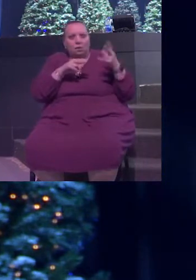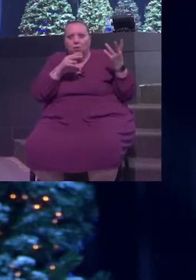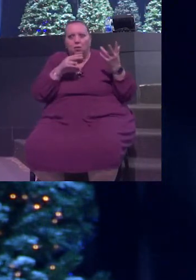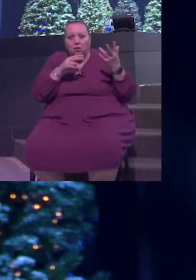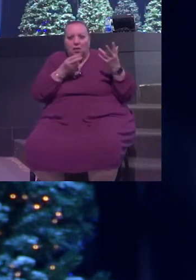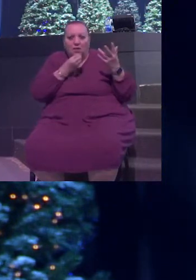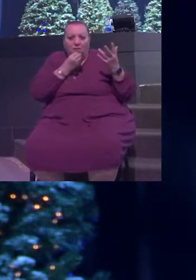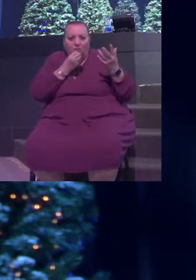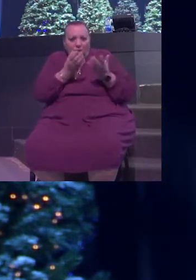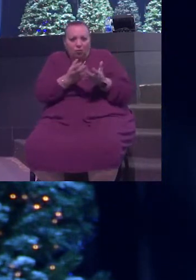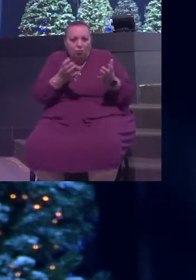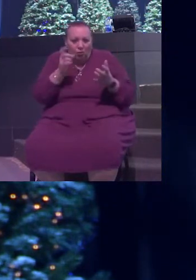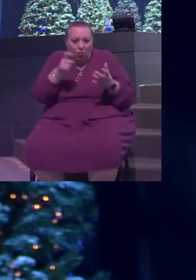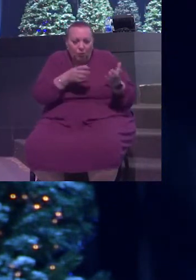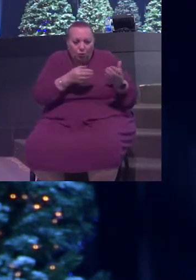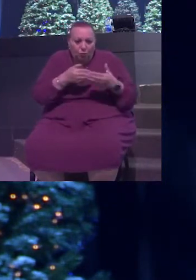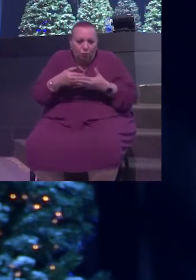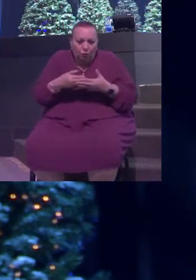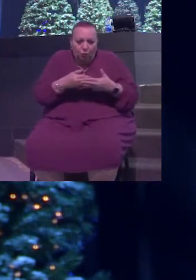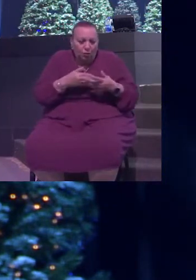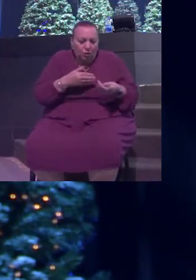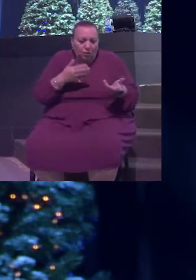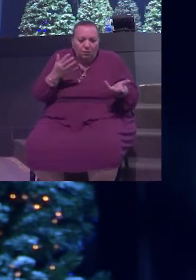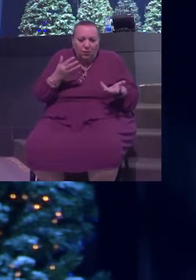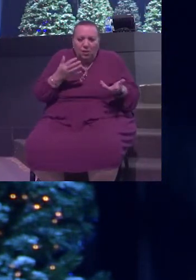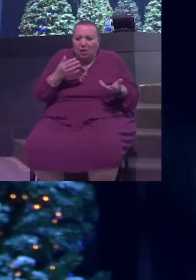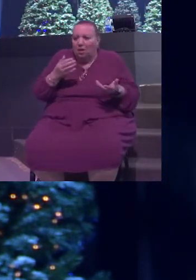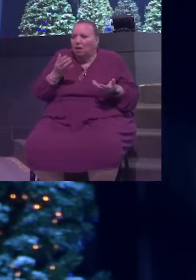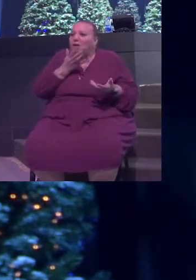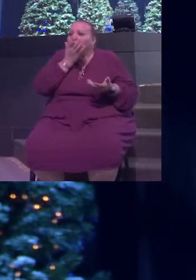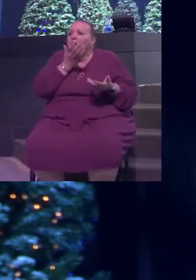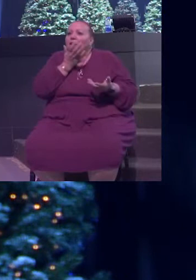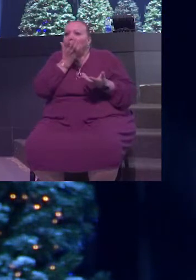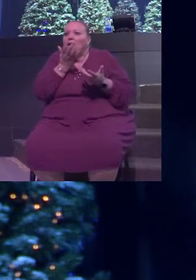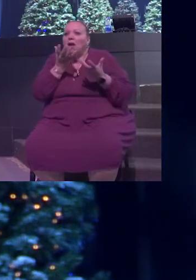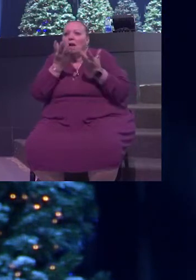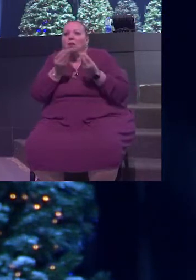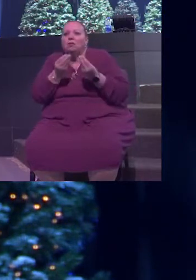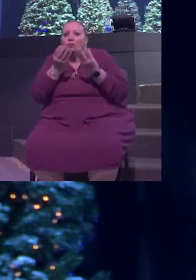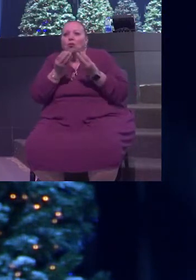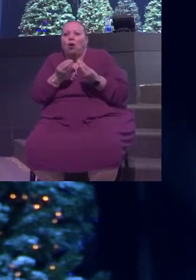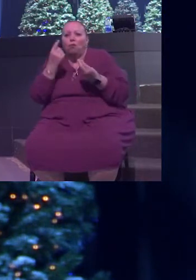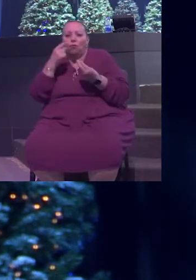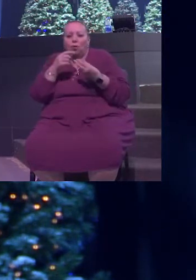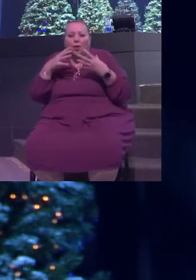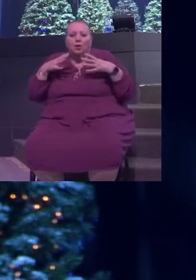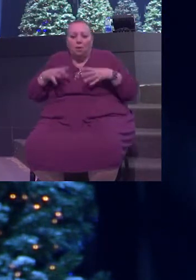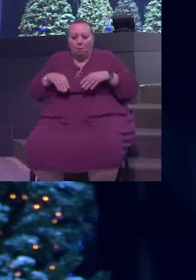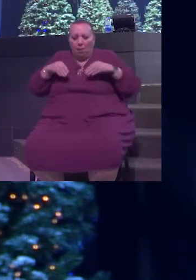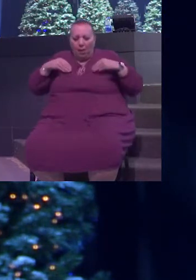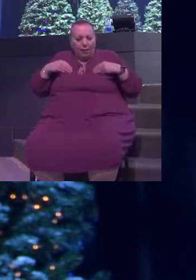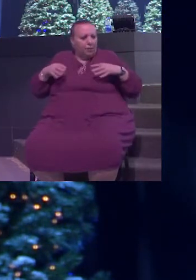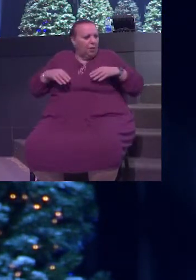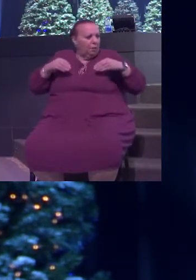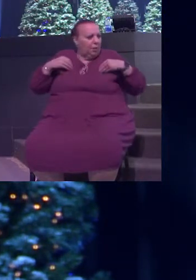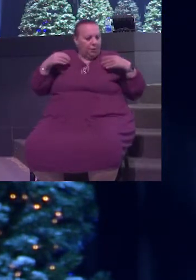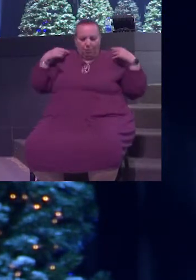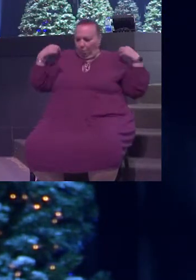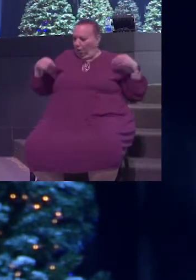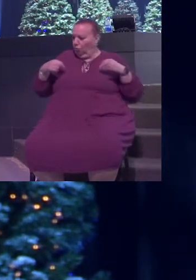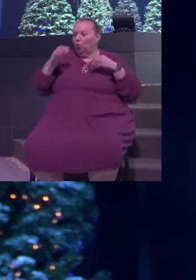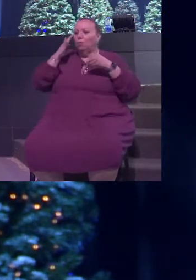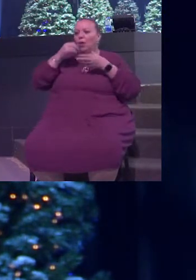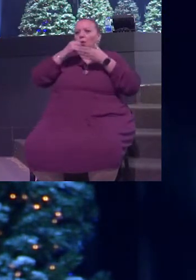trough will have to do for a crib. Hay will serve as a mattress and blankets, his robe, that'll